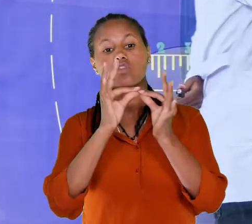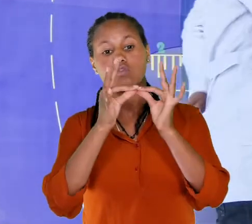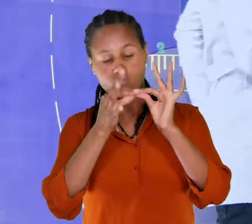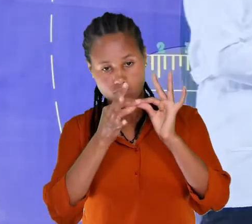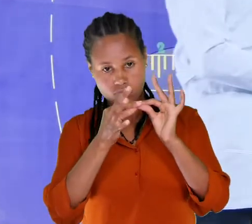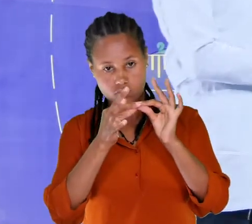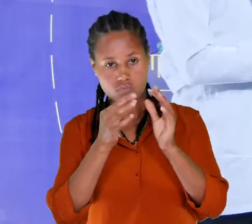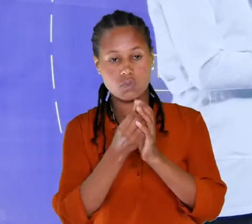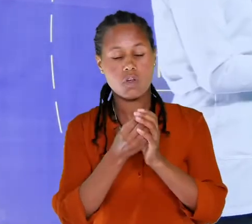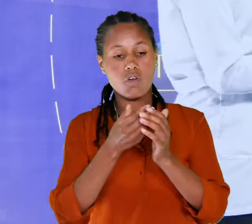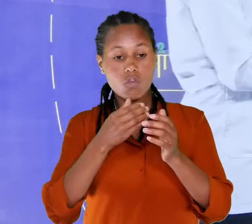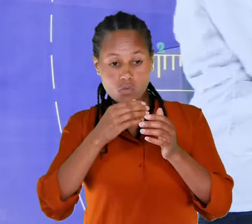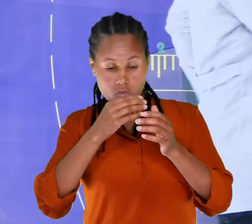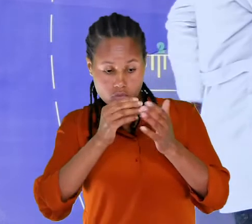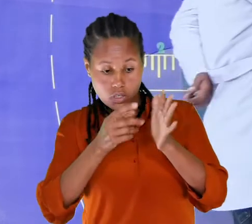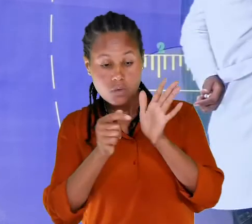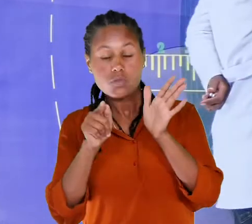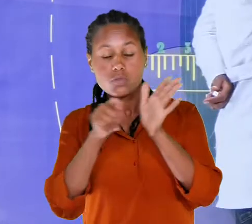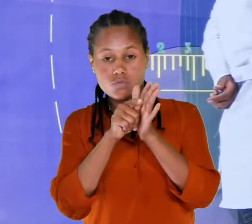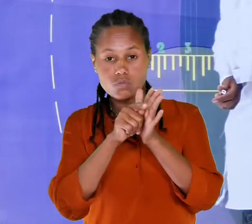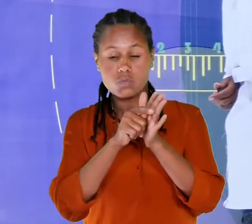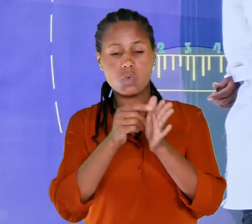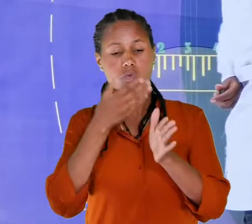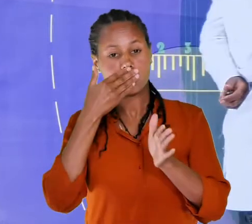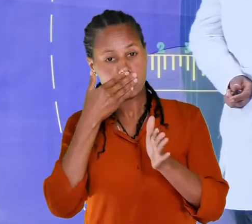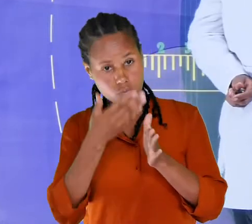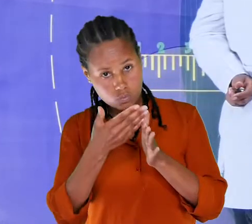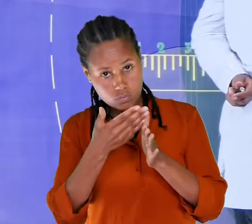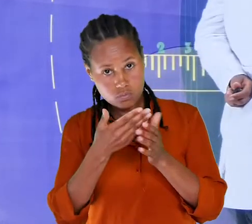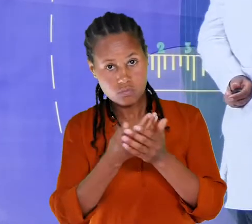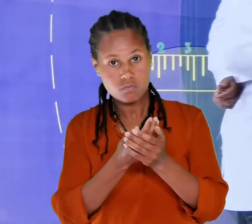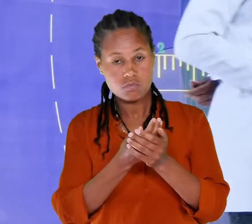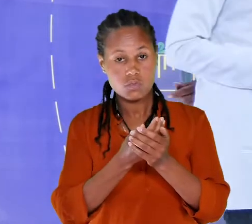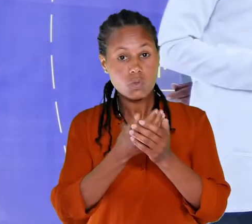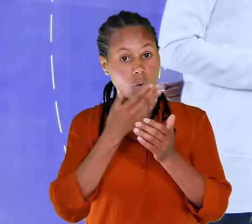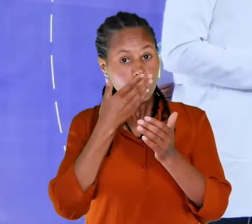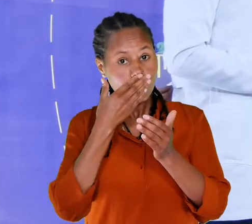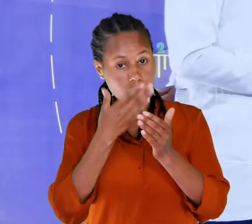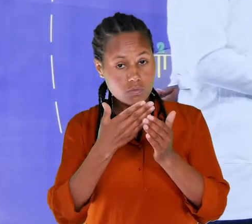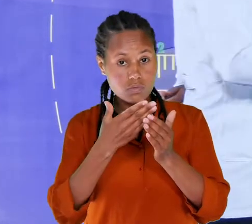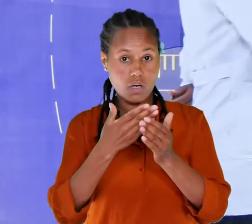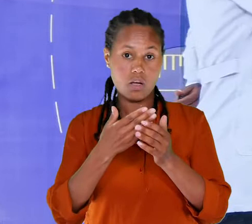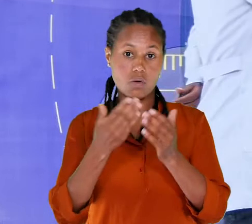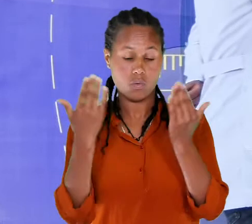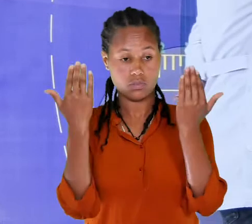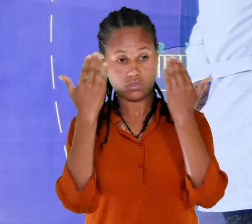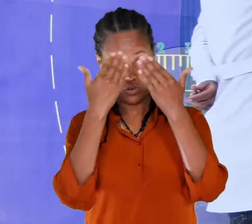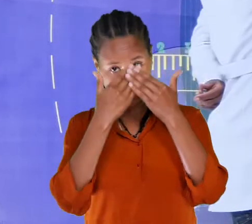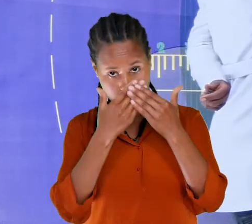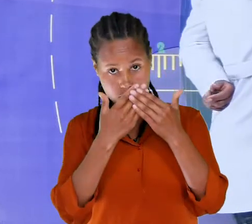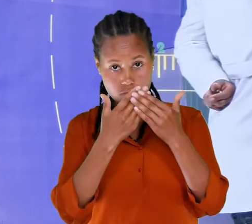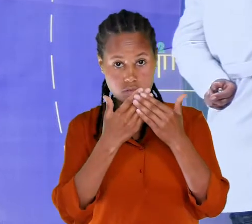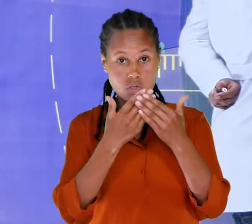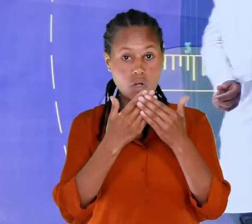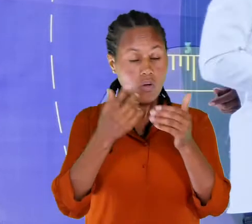example, good. If you say here, good, night. Good is another word,